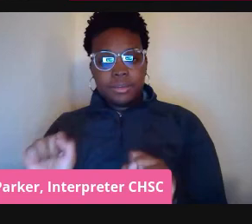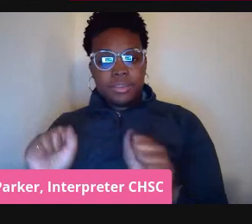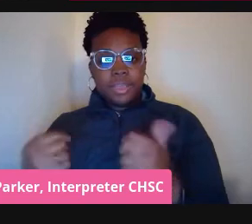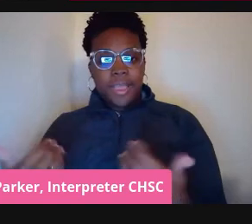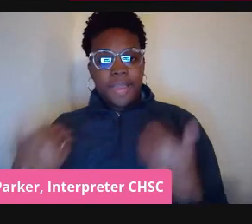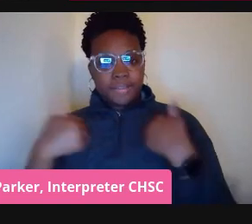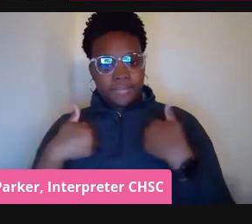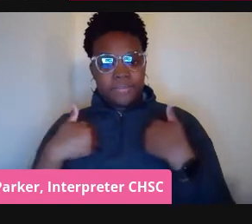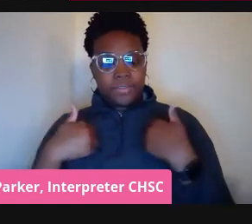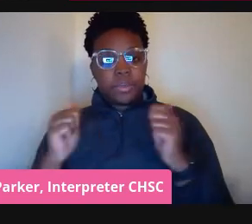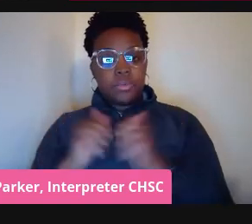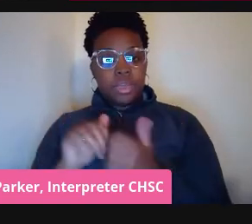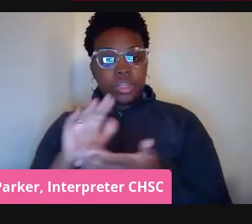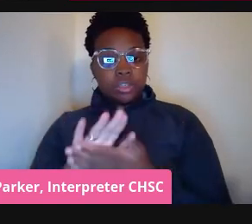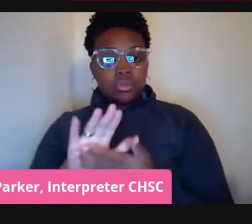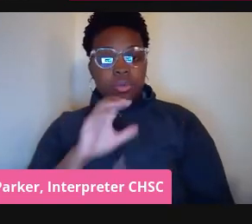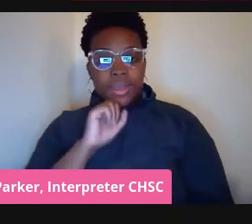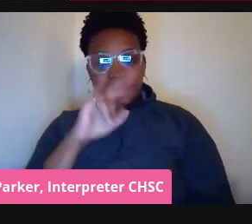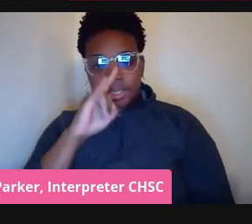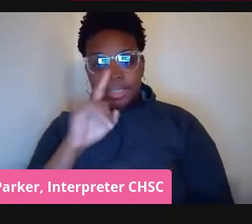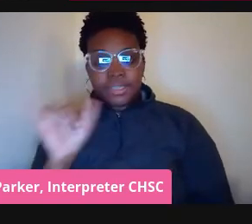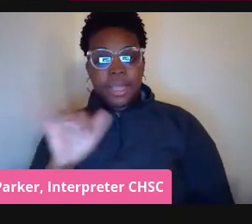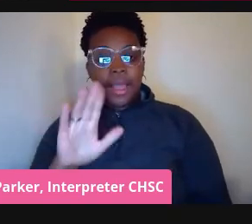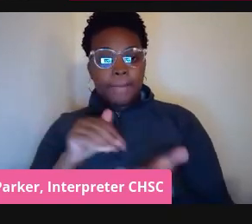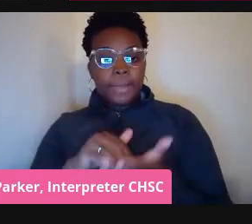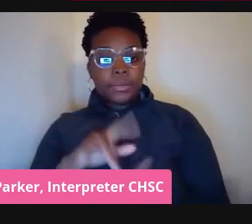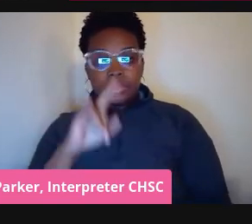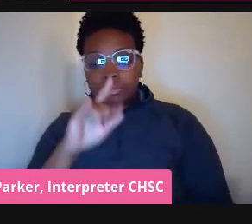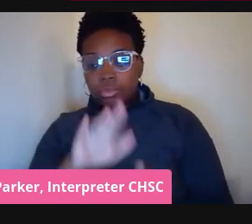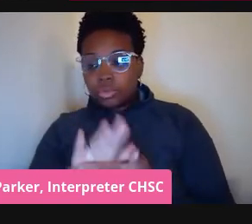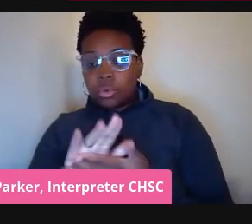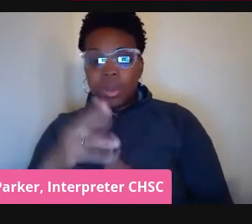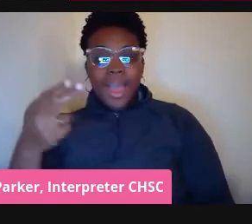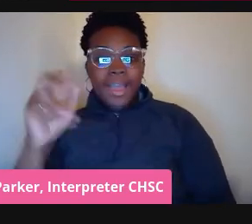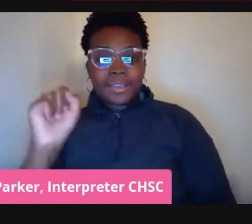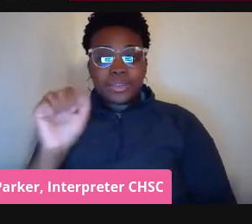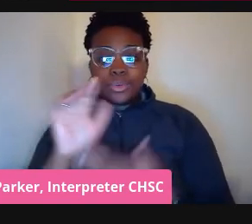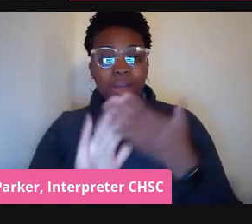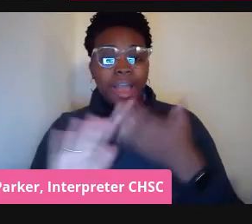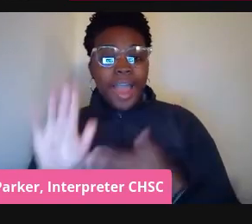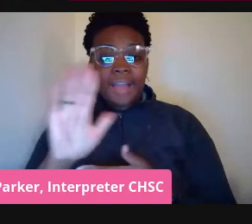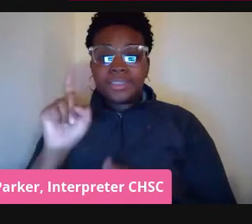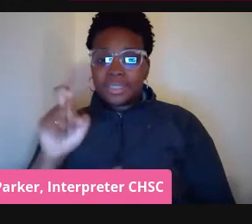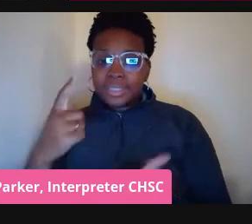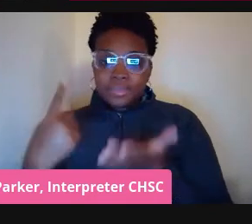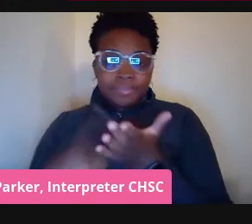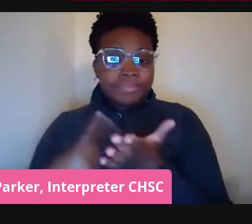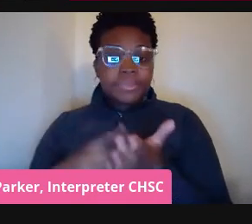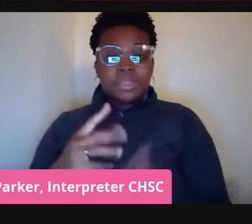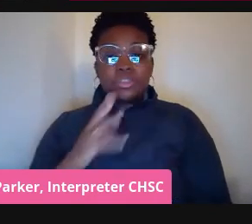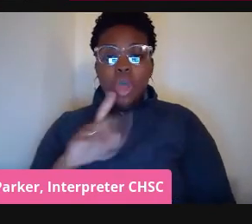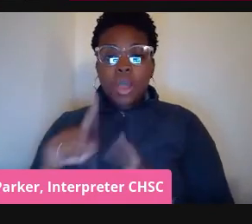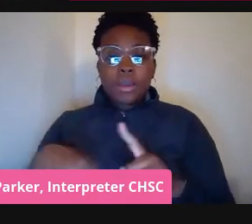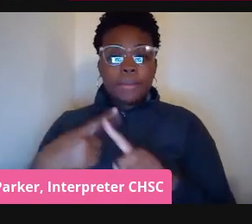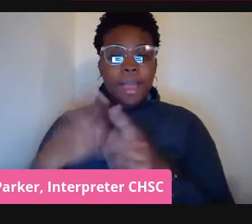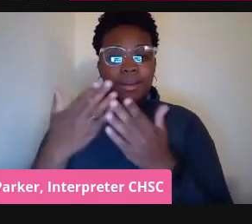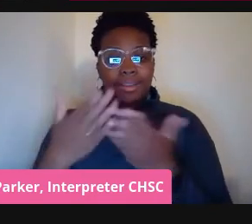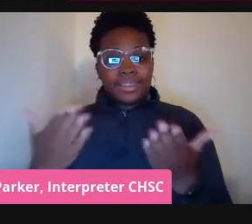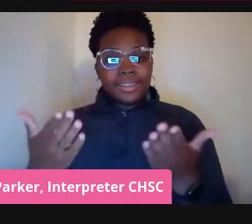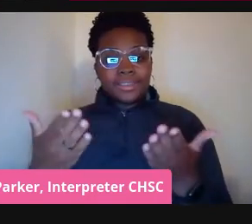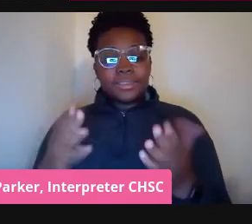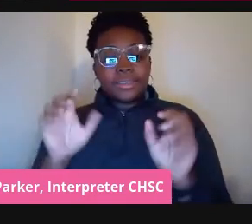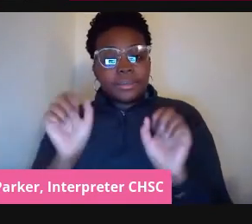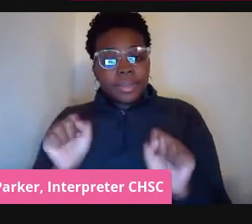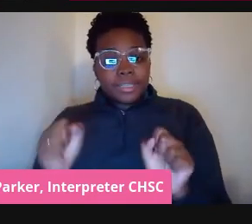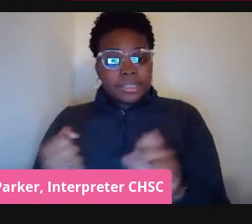having with school age kids, like middle school, high school, college. We should be talking about the things that could potentially go